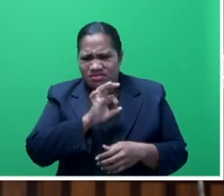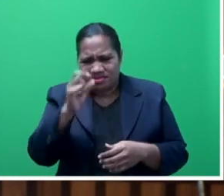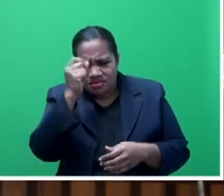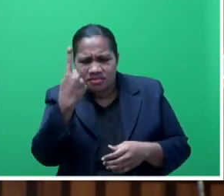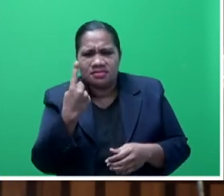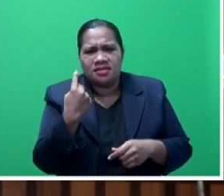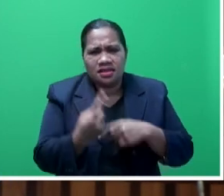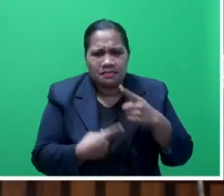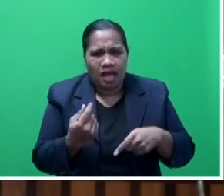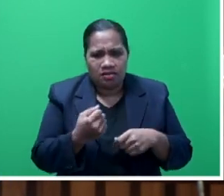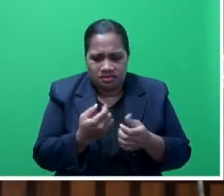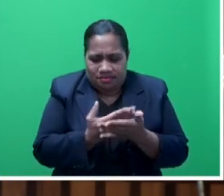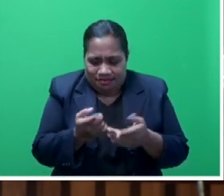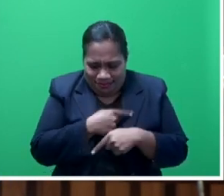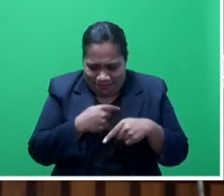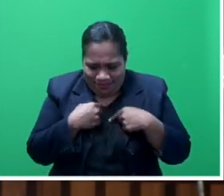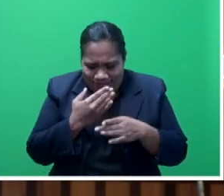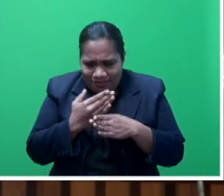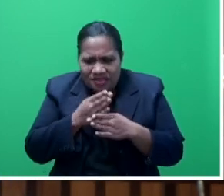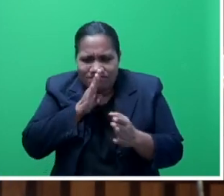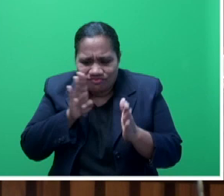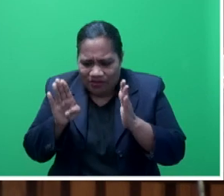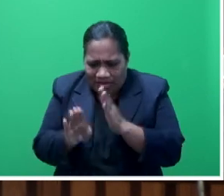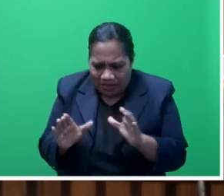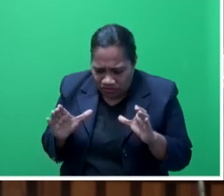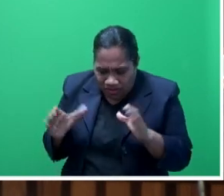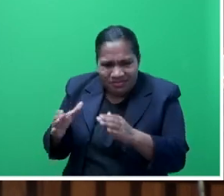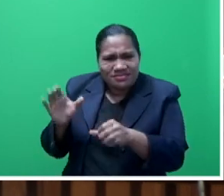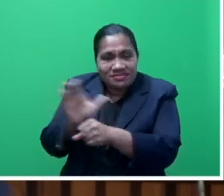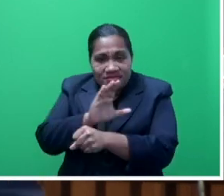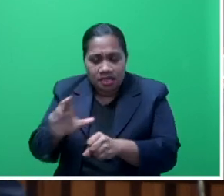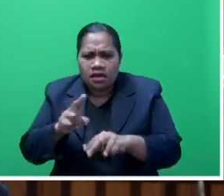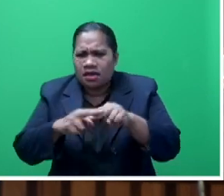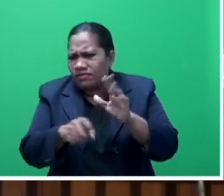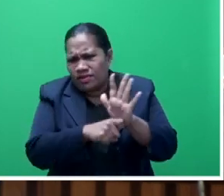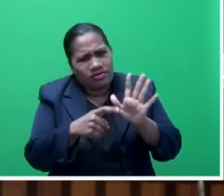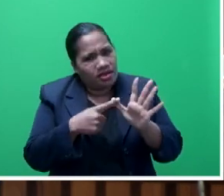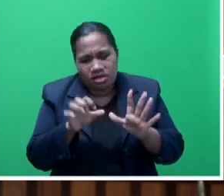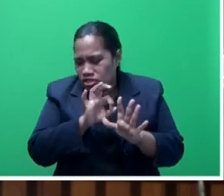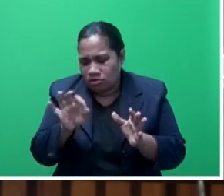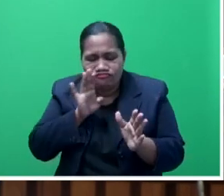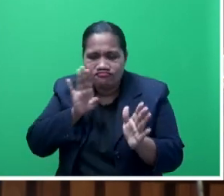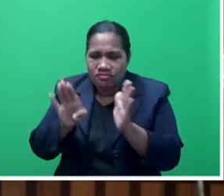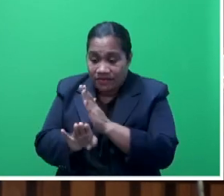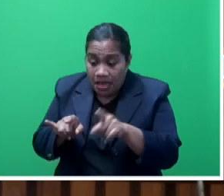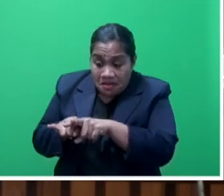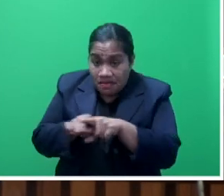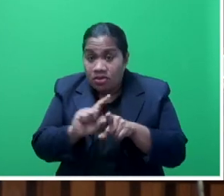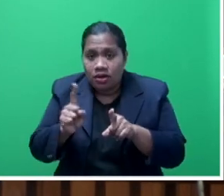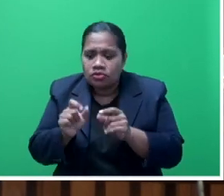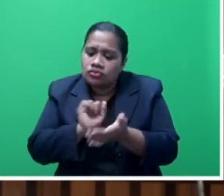and privatization. FRA is not privatized. Privatized means that you sell everything to the private